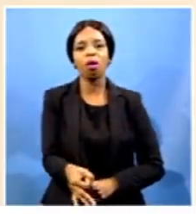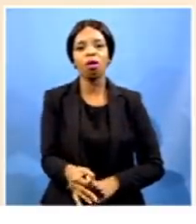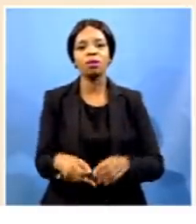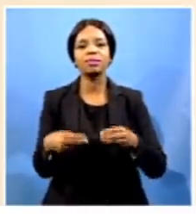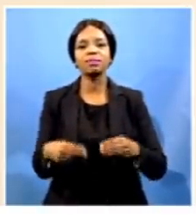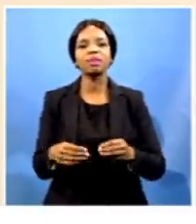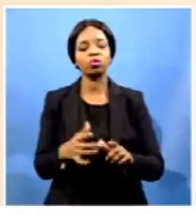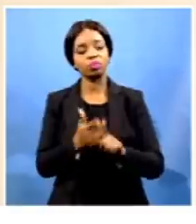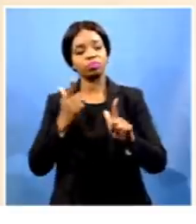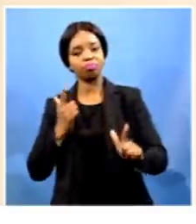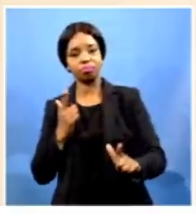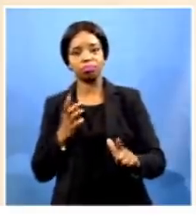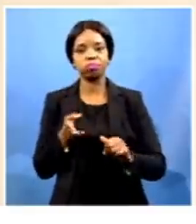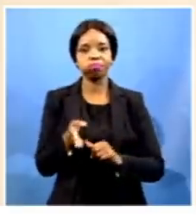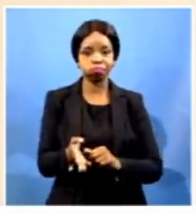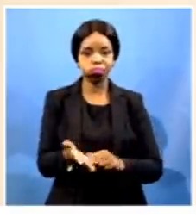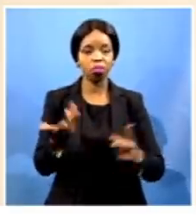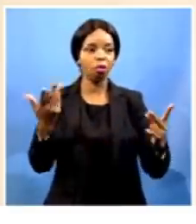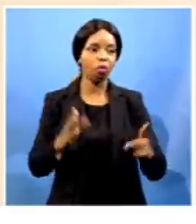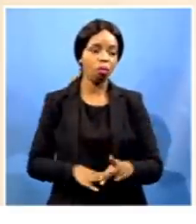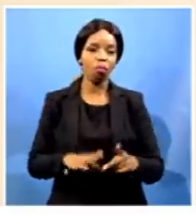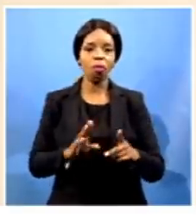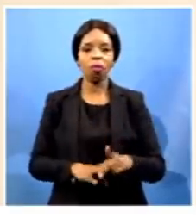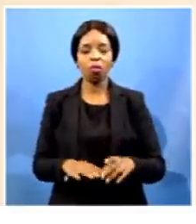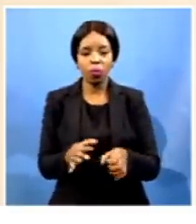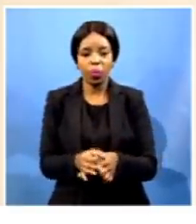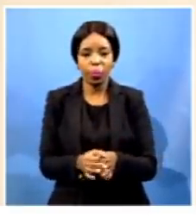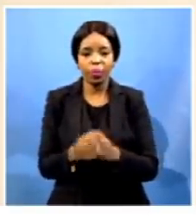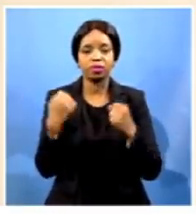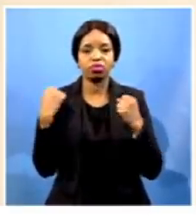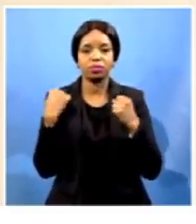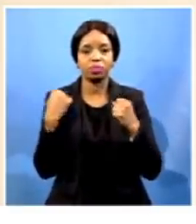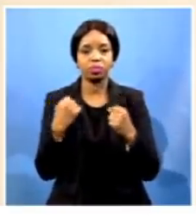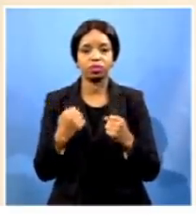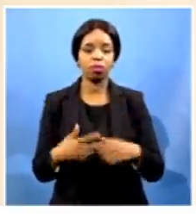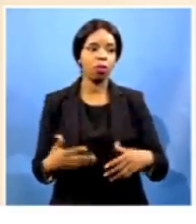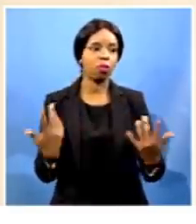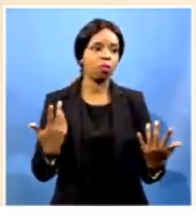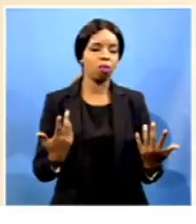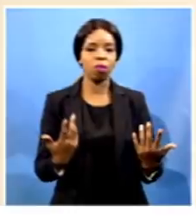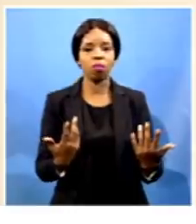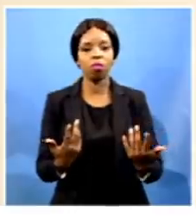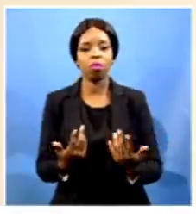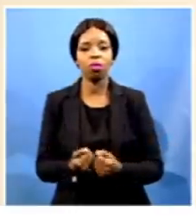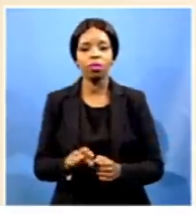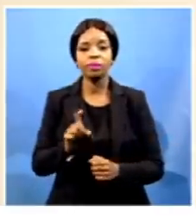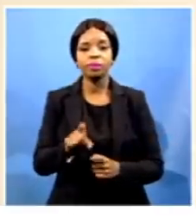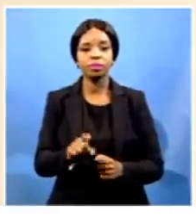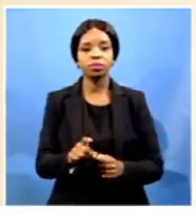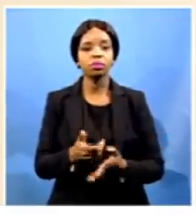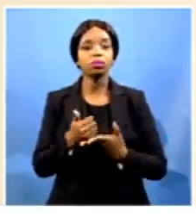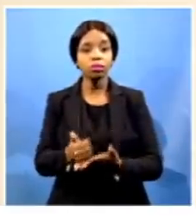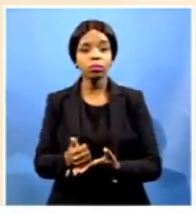township-based business, whether it be a tire business, whether it be a small gym, whether it be, a confectionery where somebody